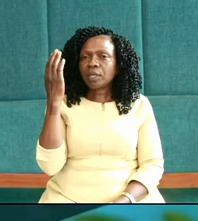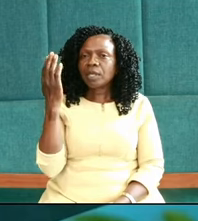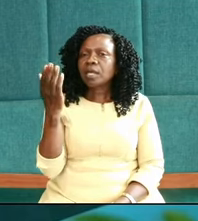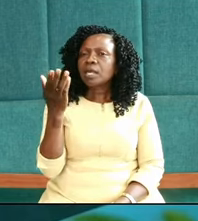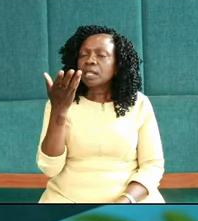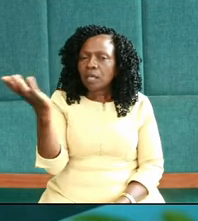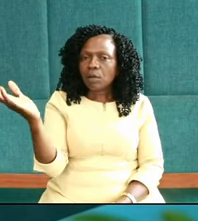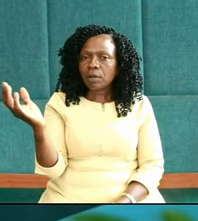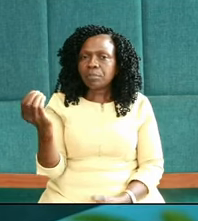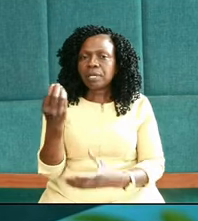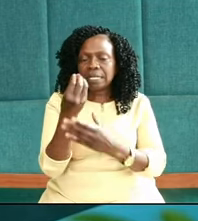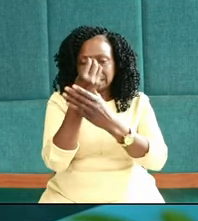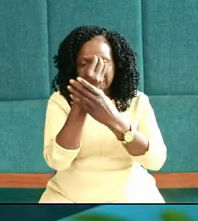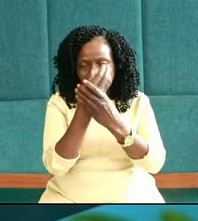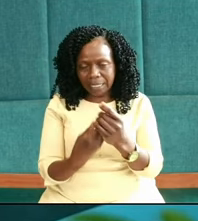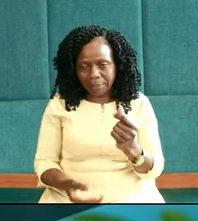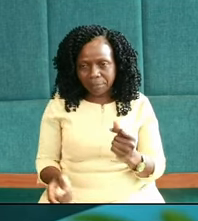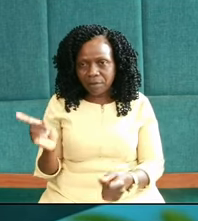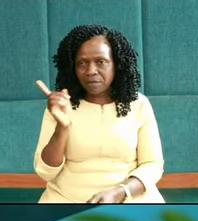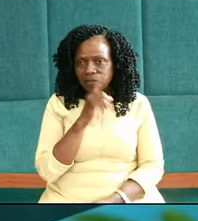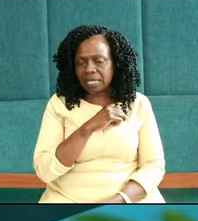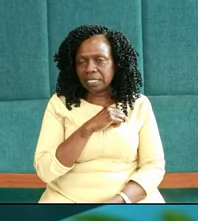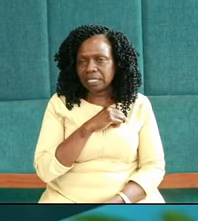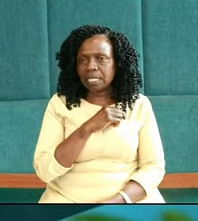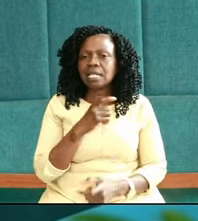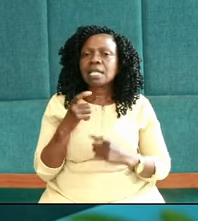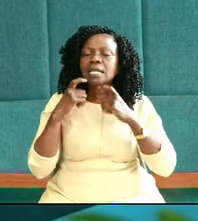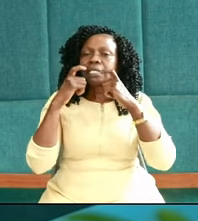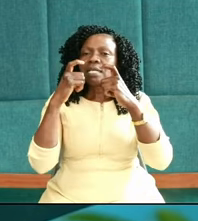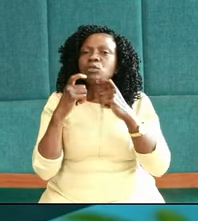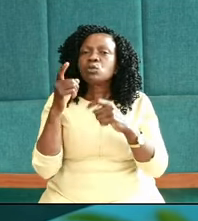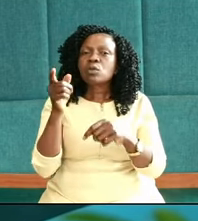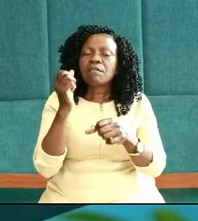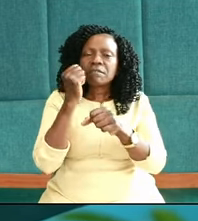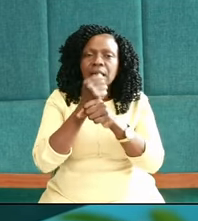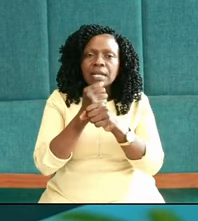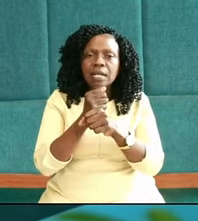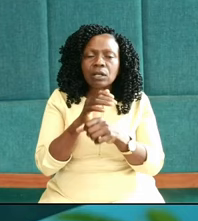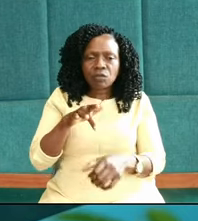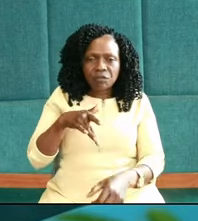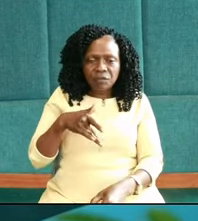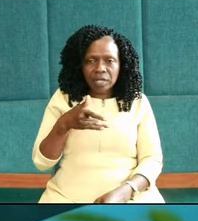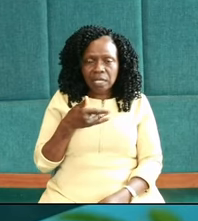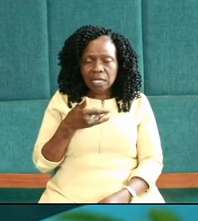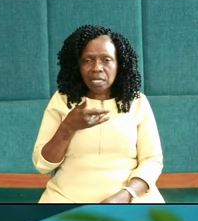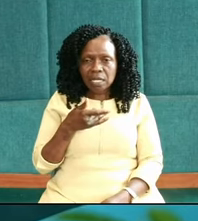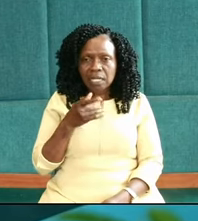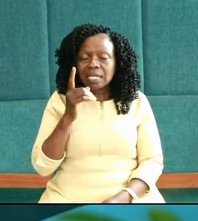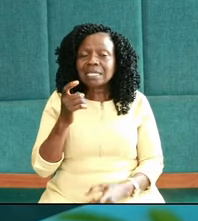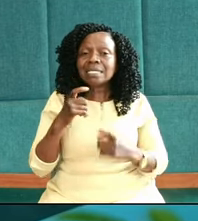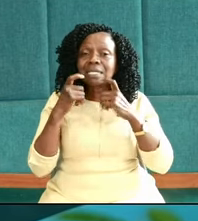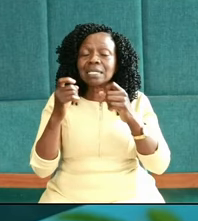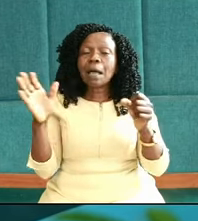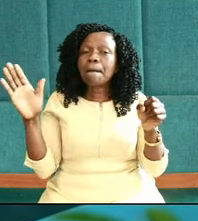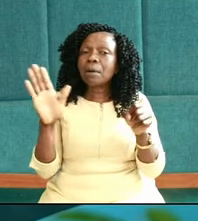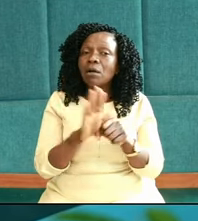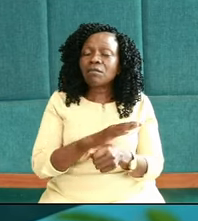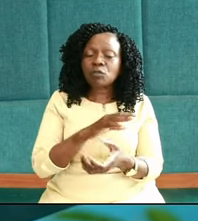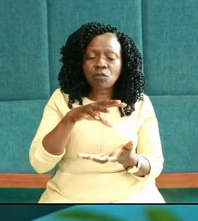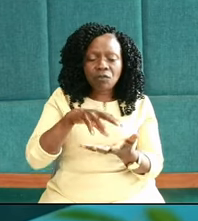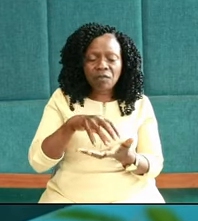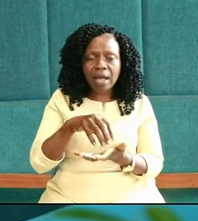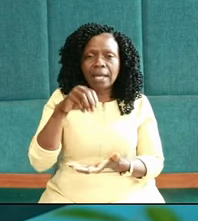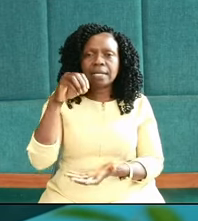The sins that you commit and you feel you are powerful, you will